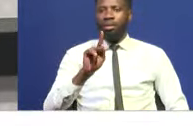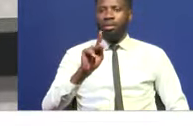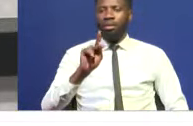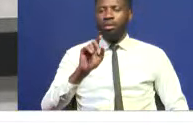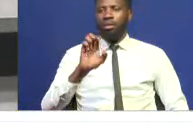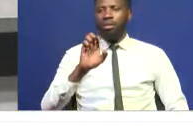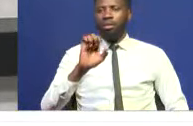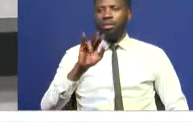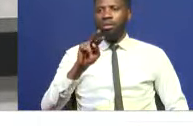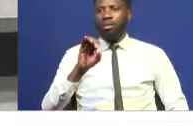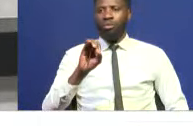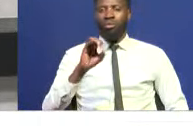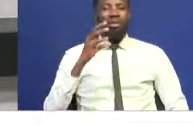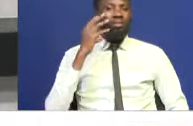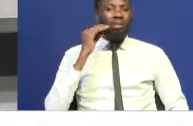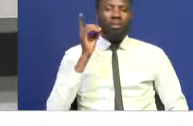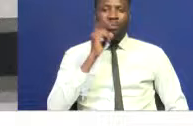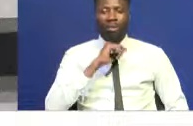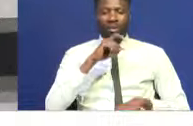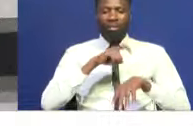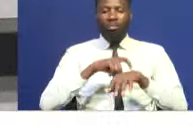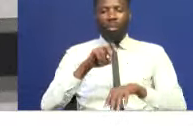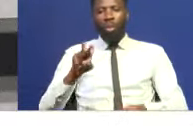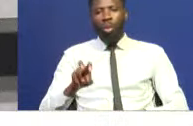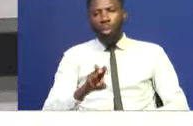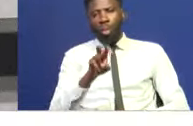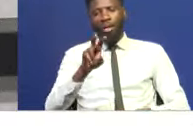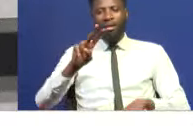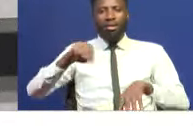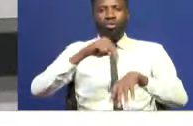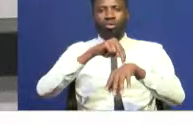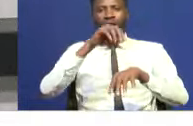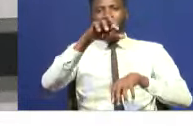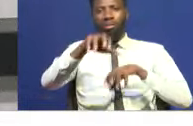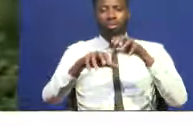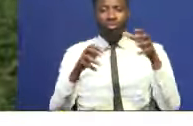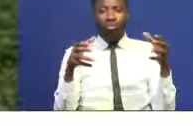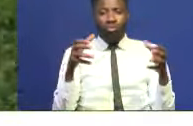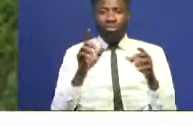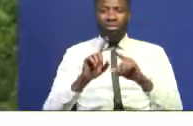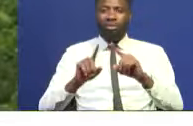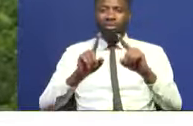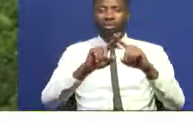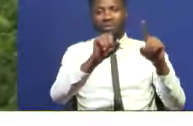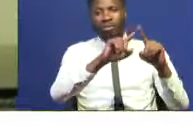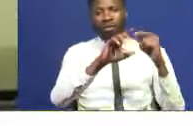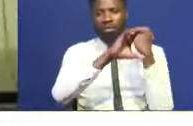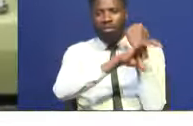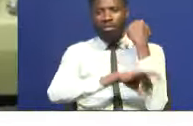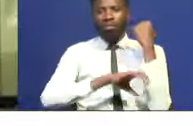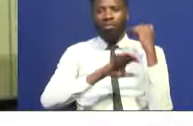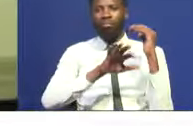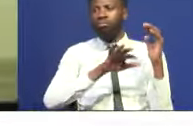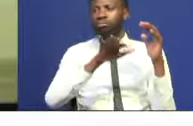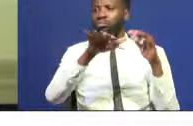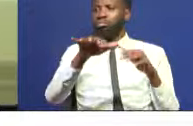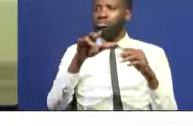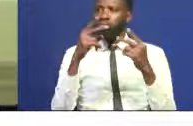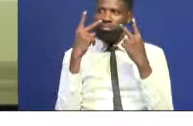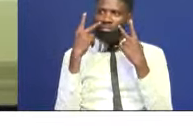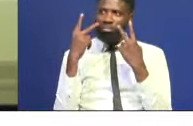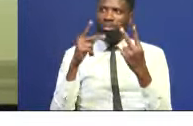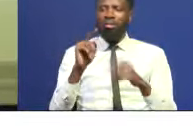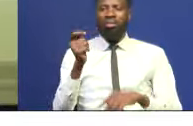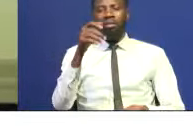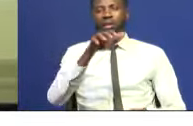an experience as they toured the Nairobi National Park. The athletes, drawn from various countries, were treated to breathtaking views of Kenya's